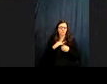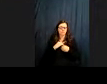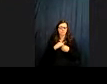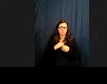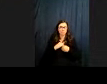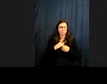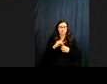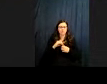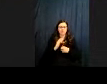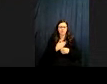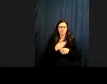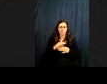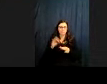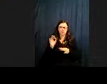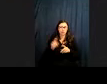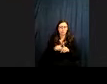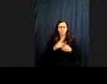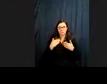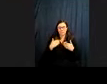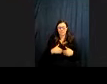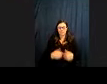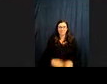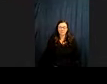our spirits as well as our bodies.